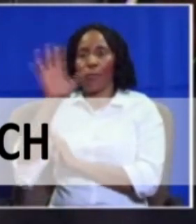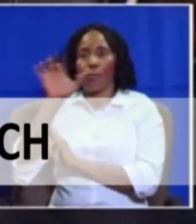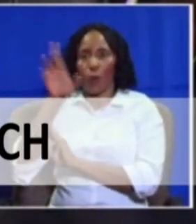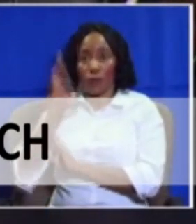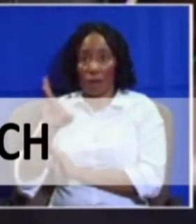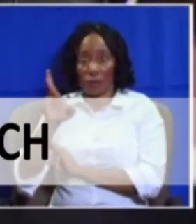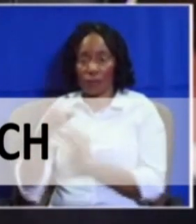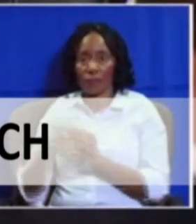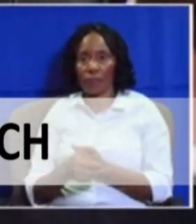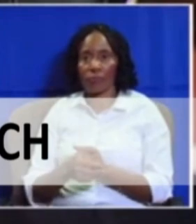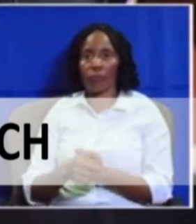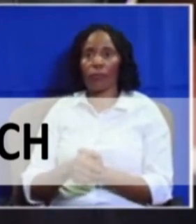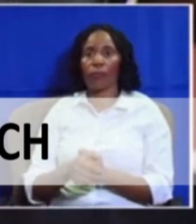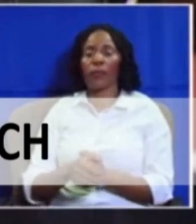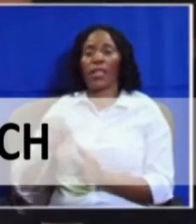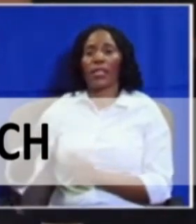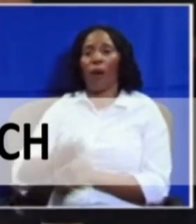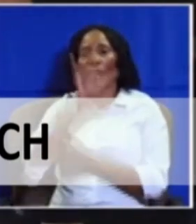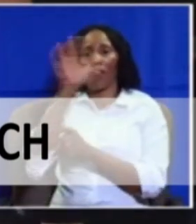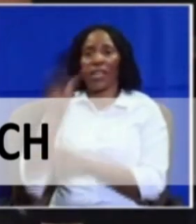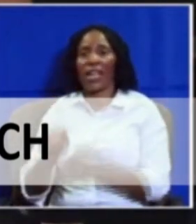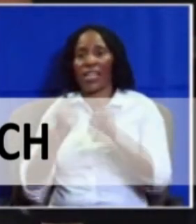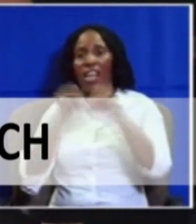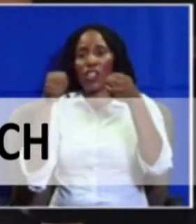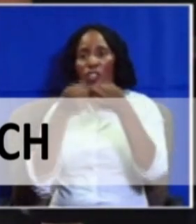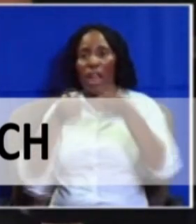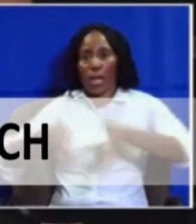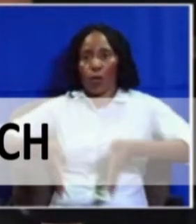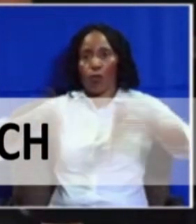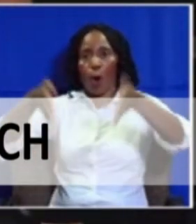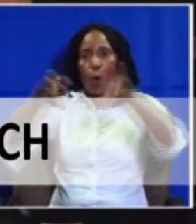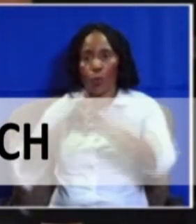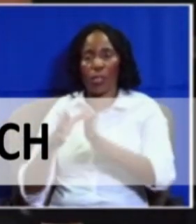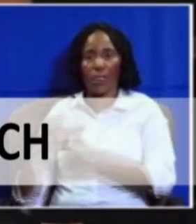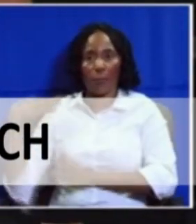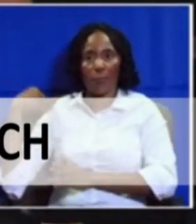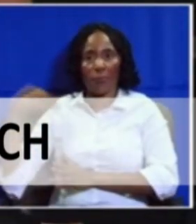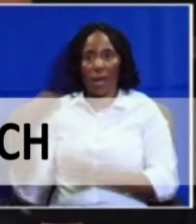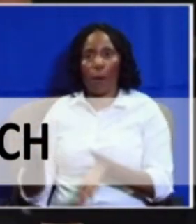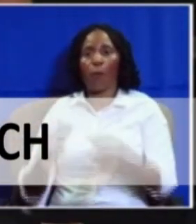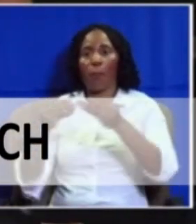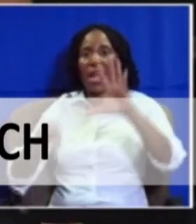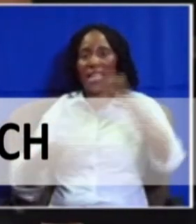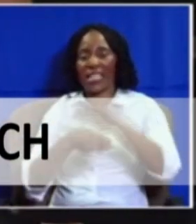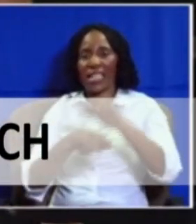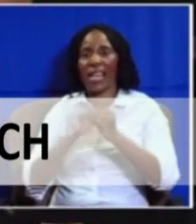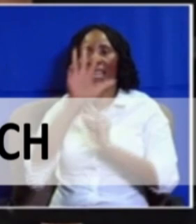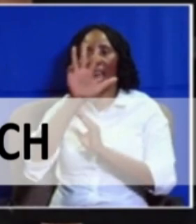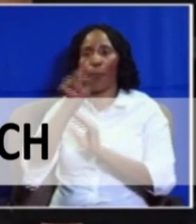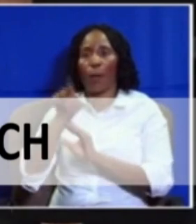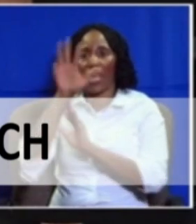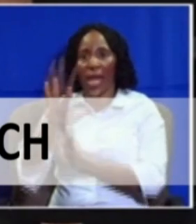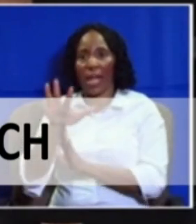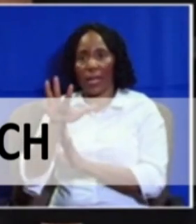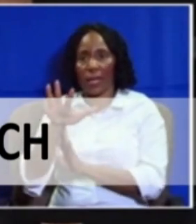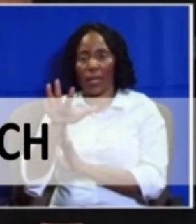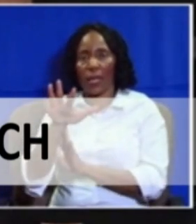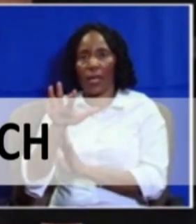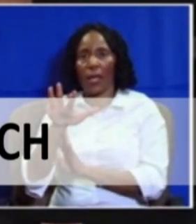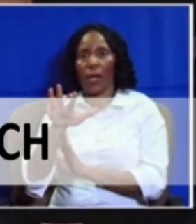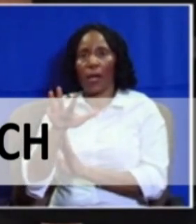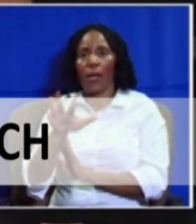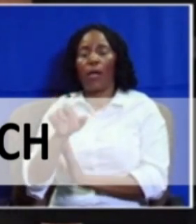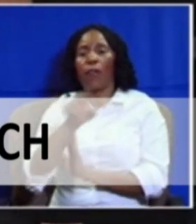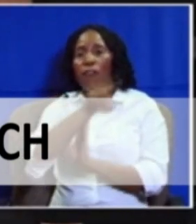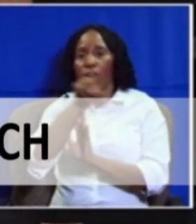The South African National Road Agency receives an additional 9.9 billion for maintaining the non-toll